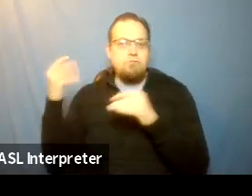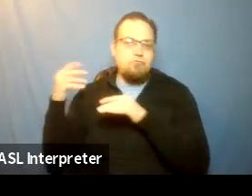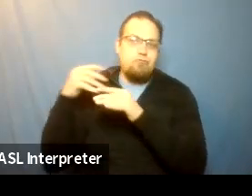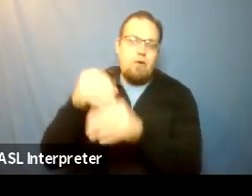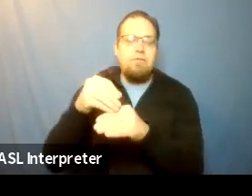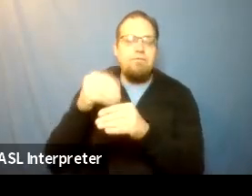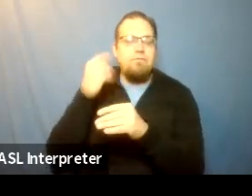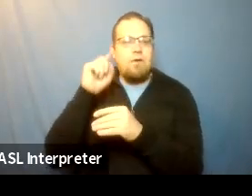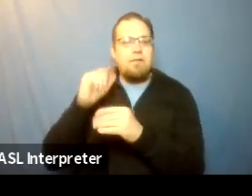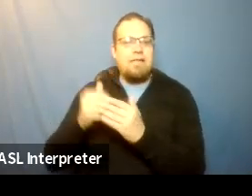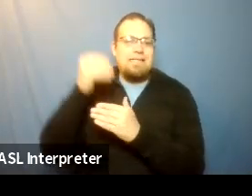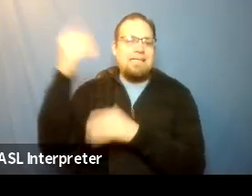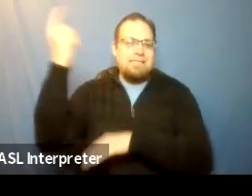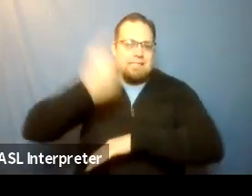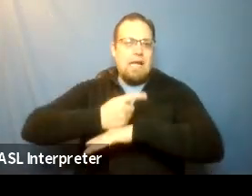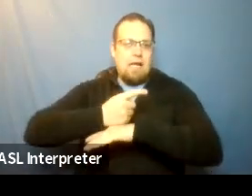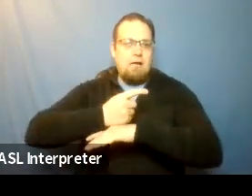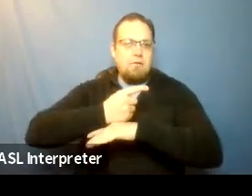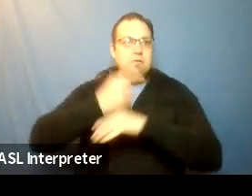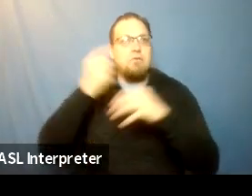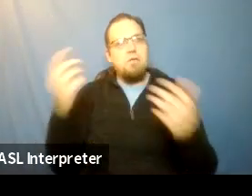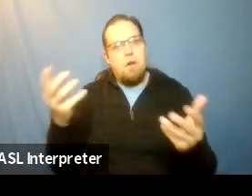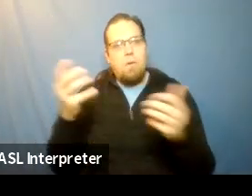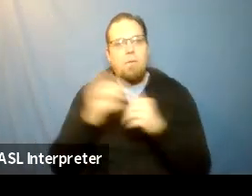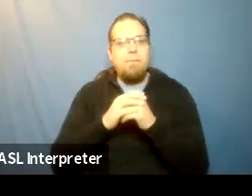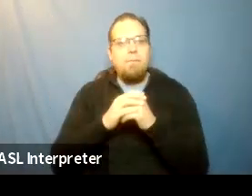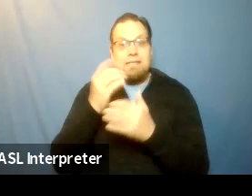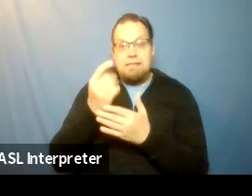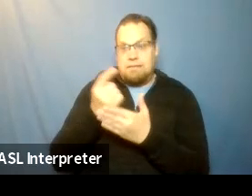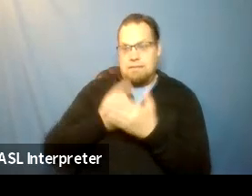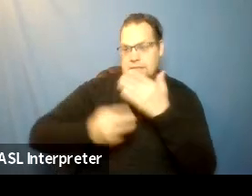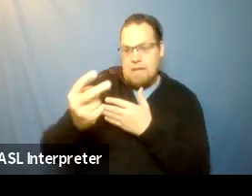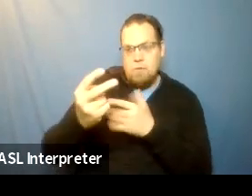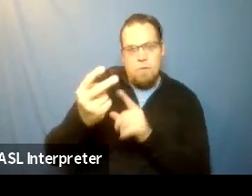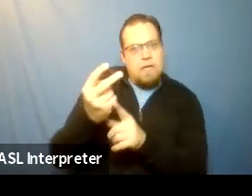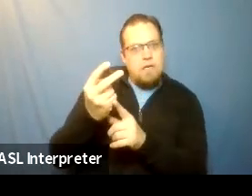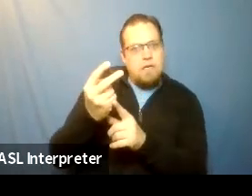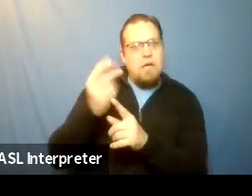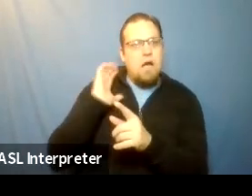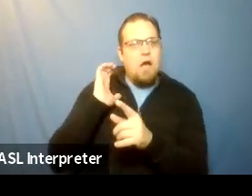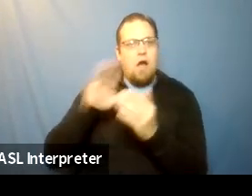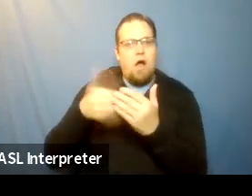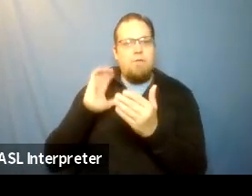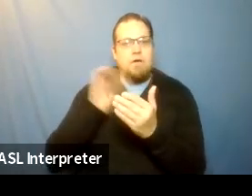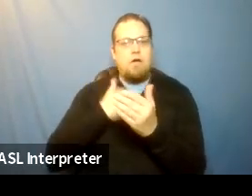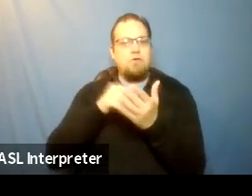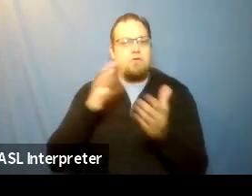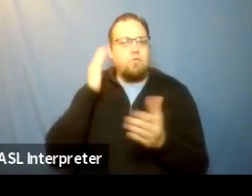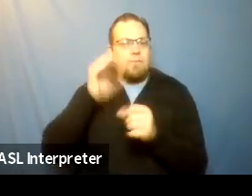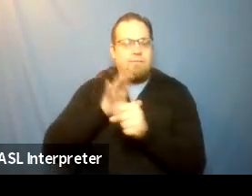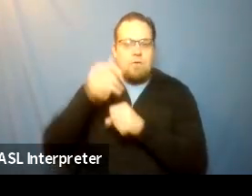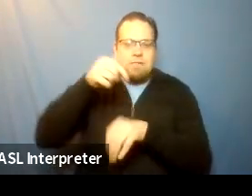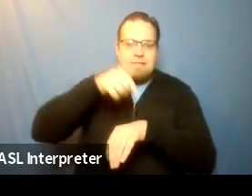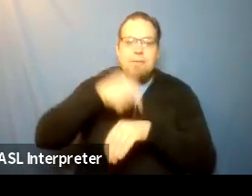next days. And then so by the next week, the second week, all of our students will be full-time